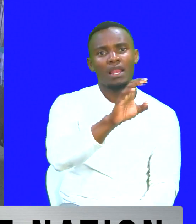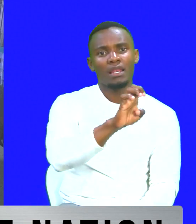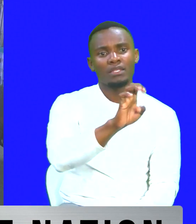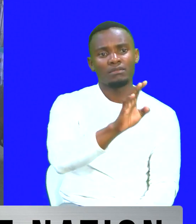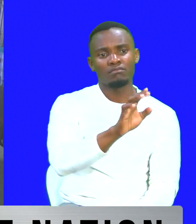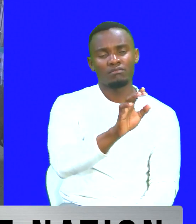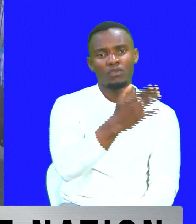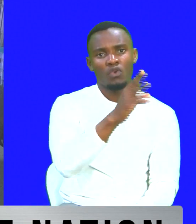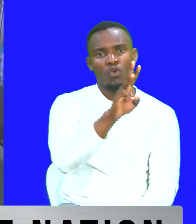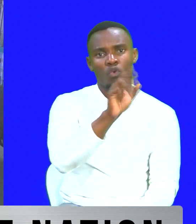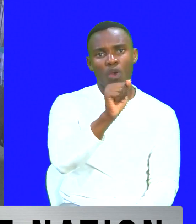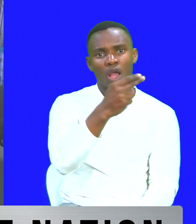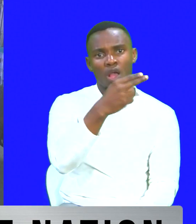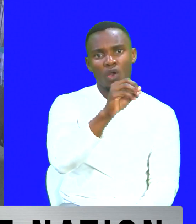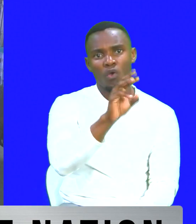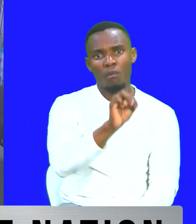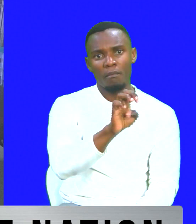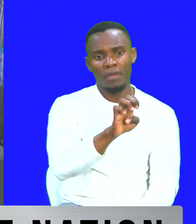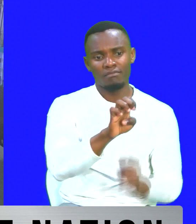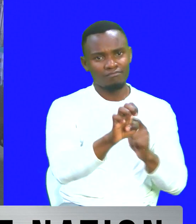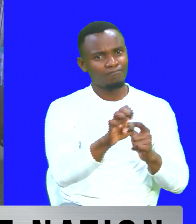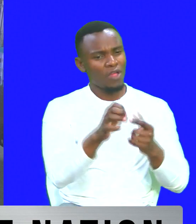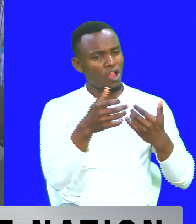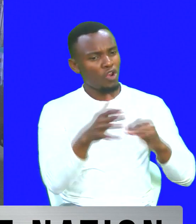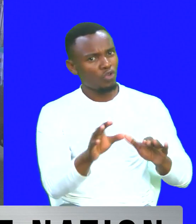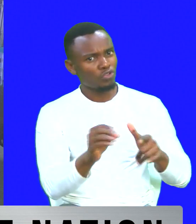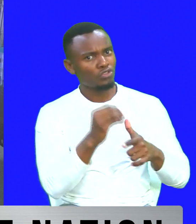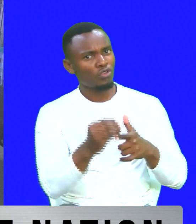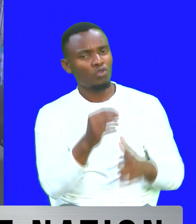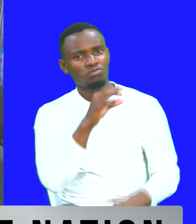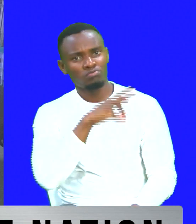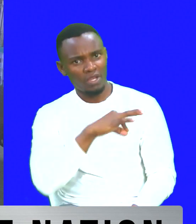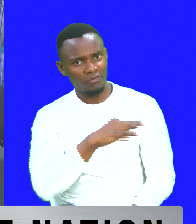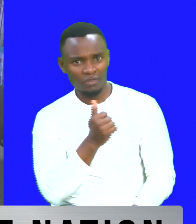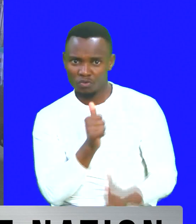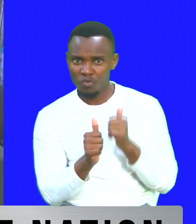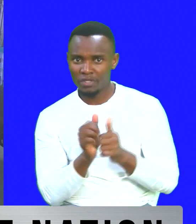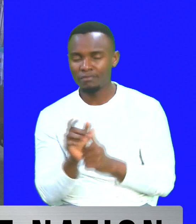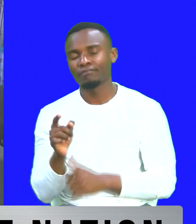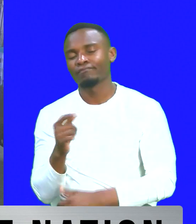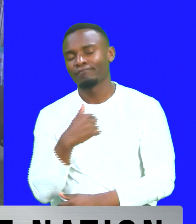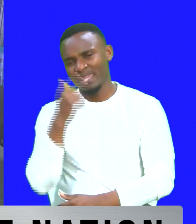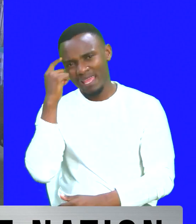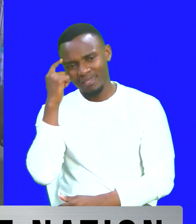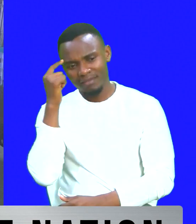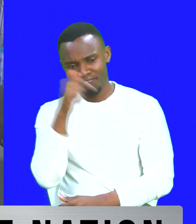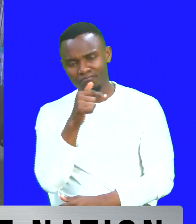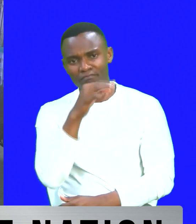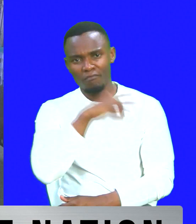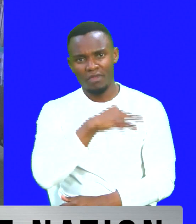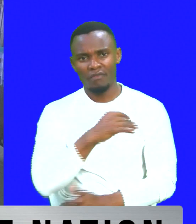reshuffle? I think she has gained. Right. She has been given a bigger